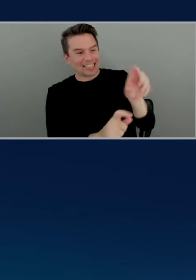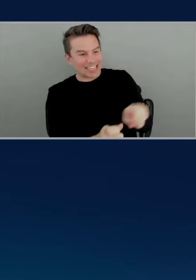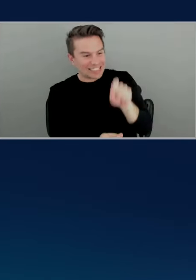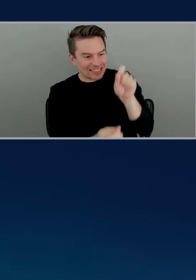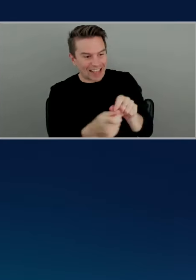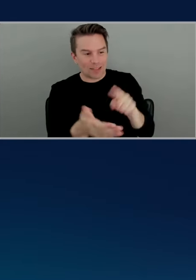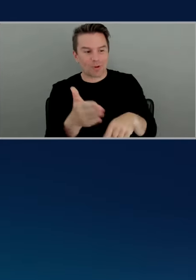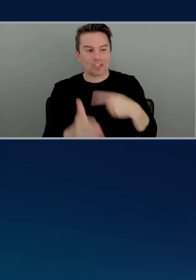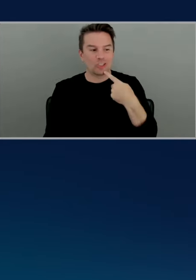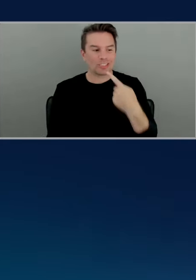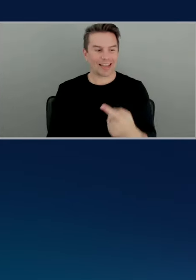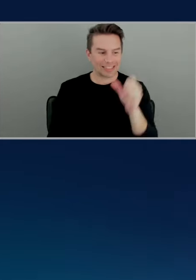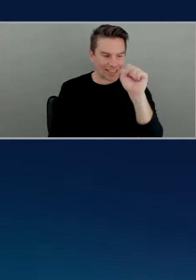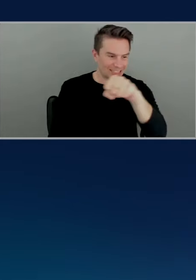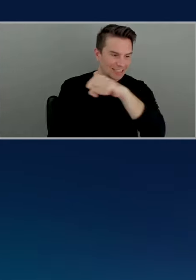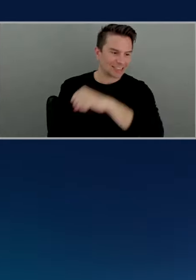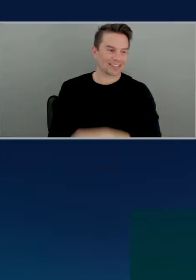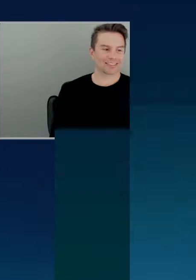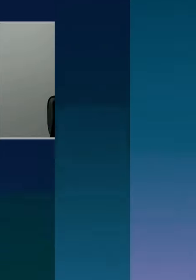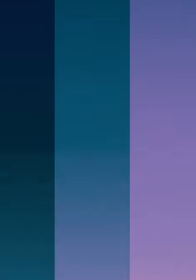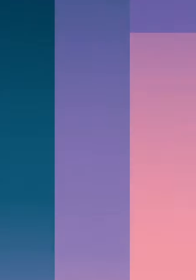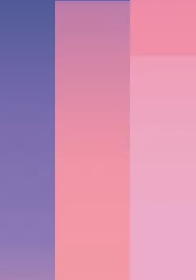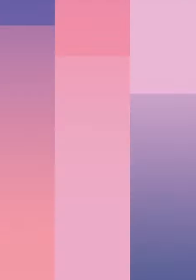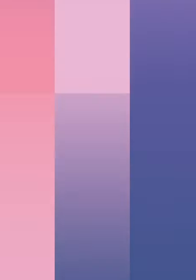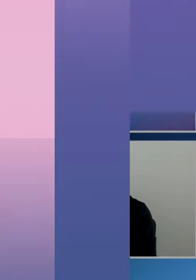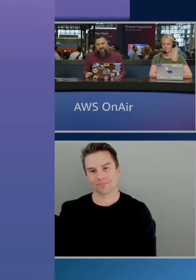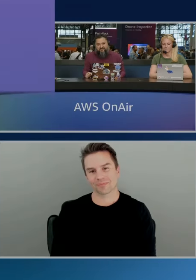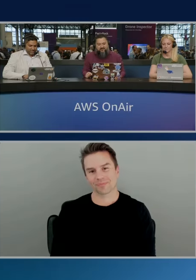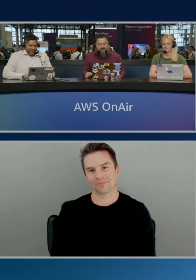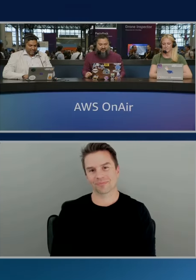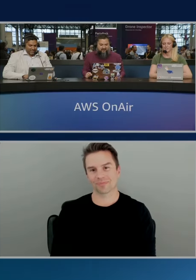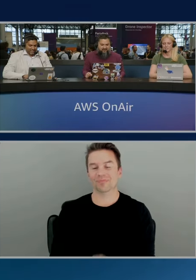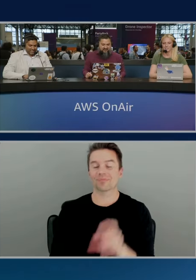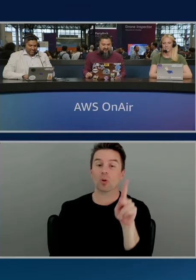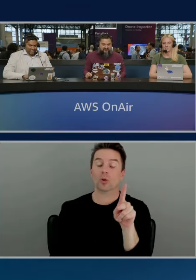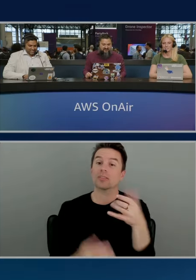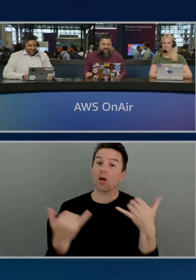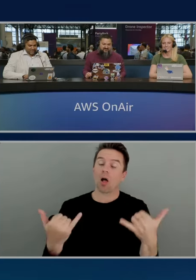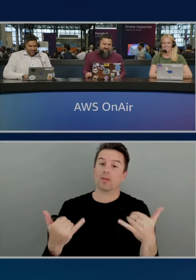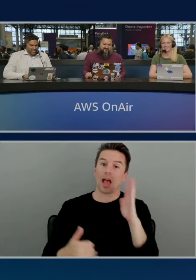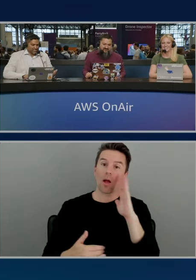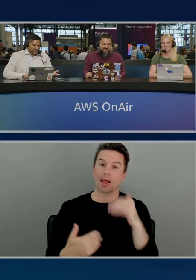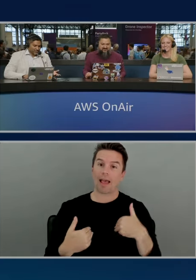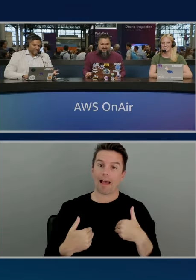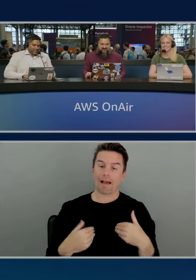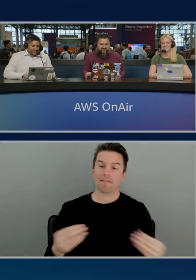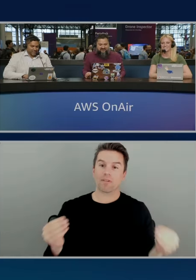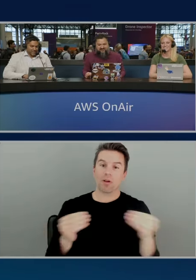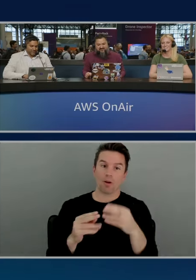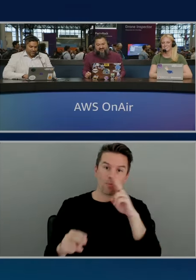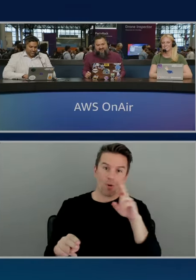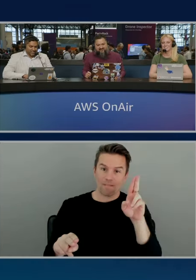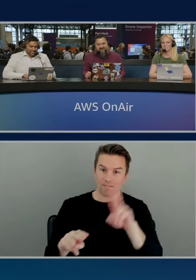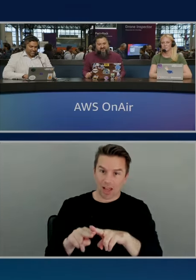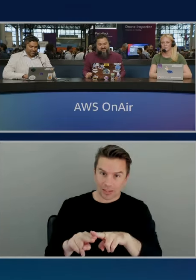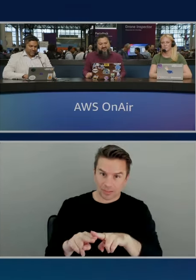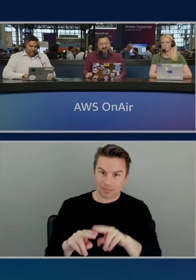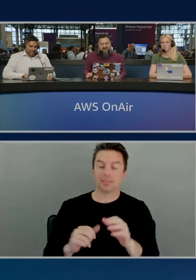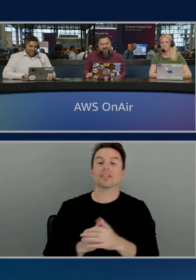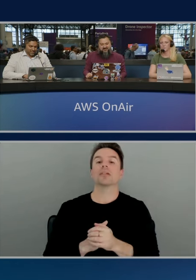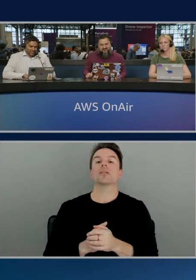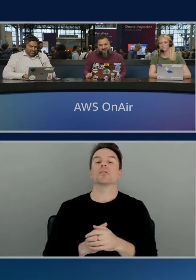should. Okay, now let's have some fun, and then we'll modify the thing. We're trying to get it to be essentially the